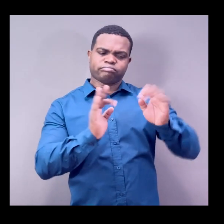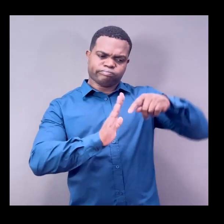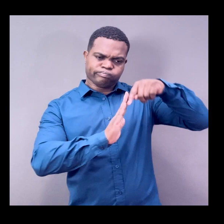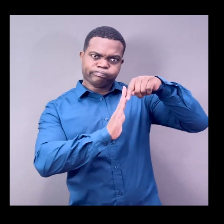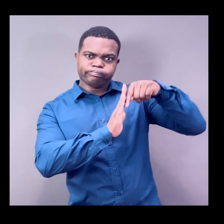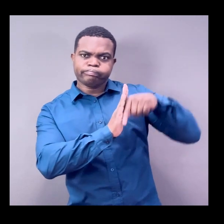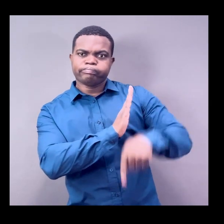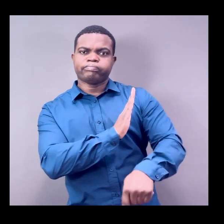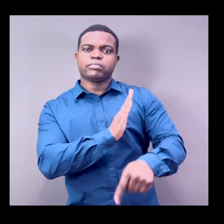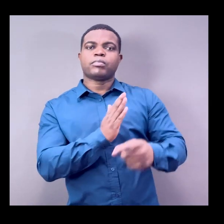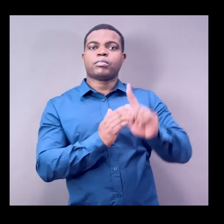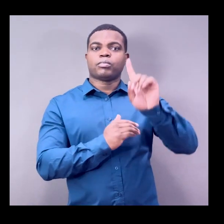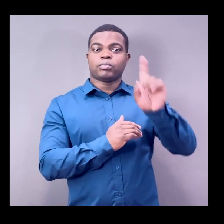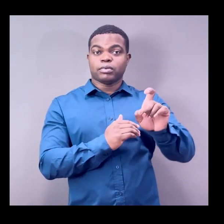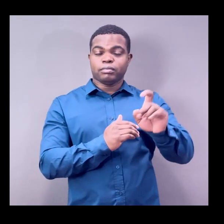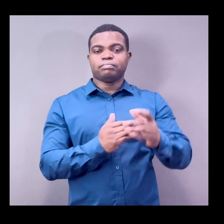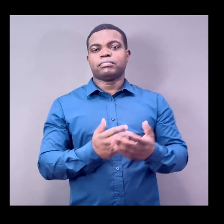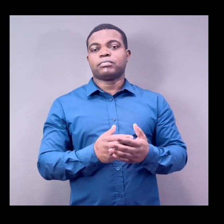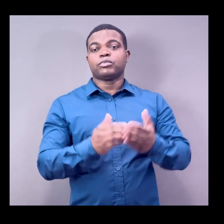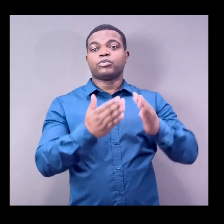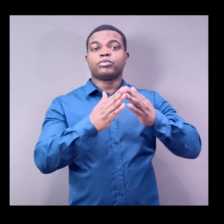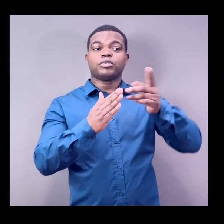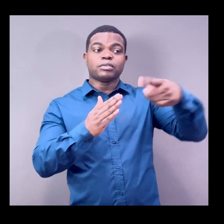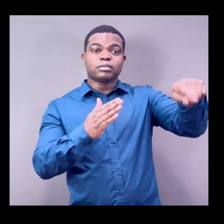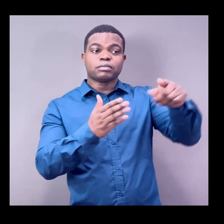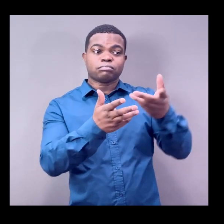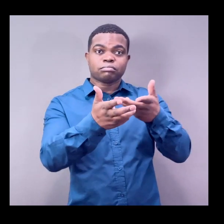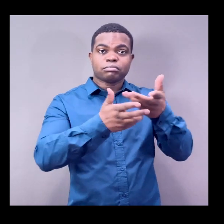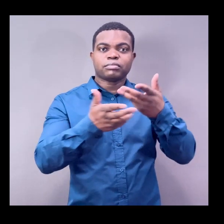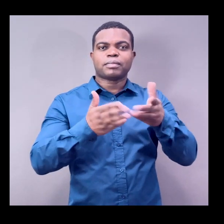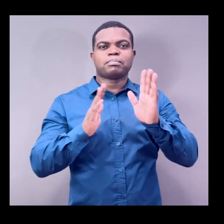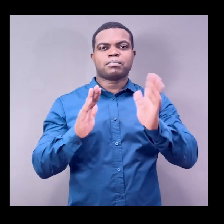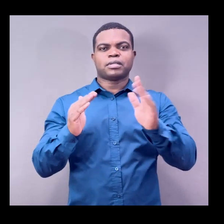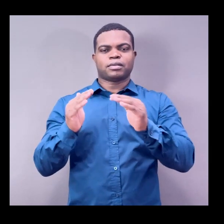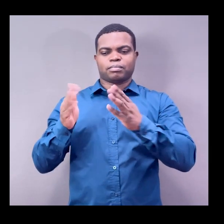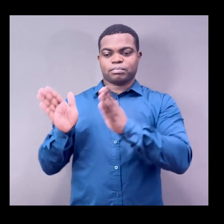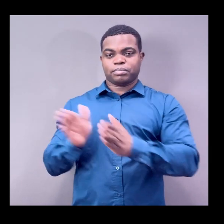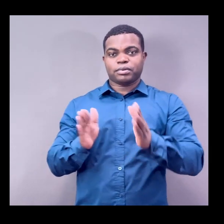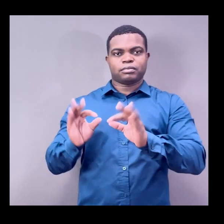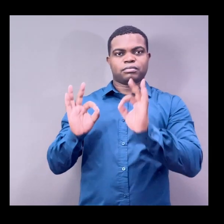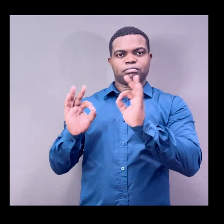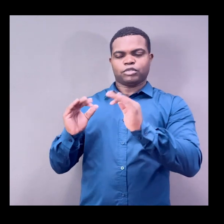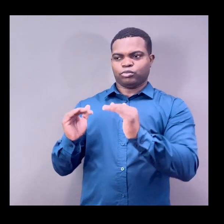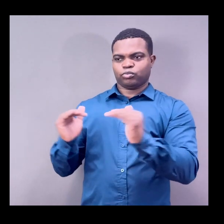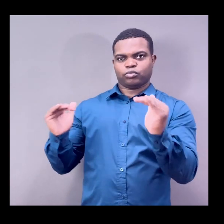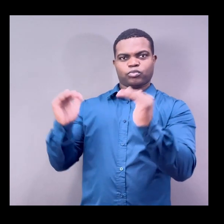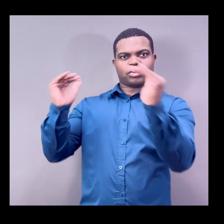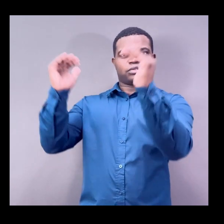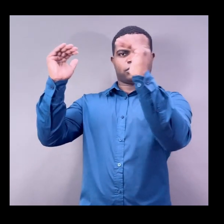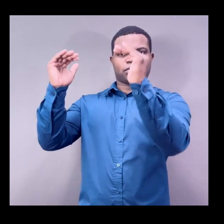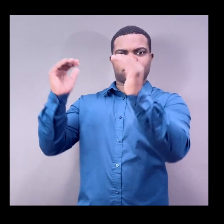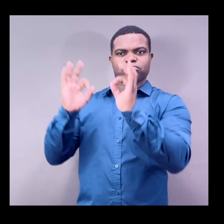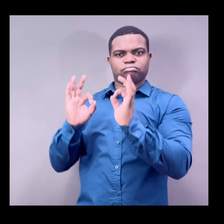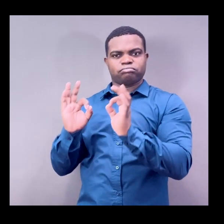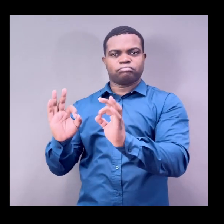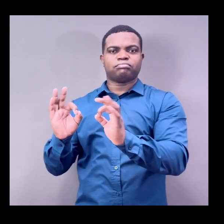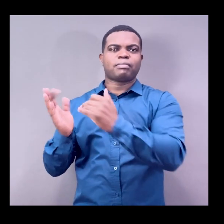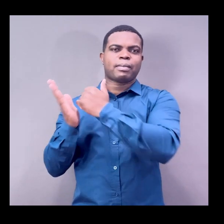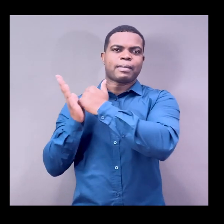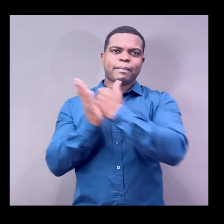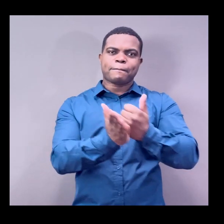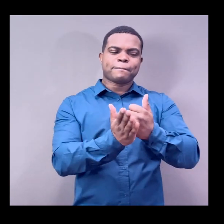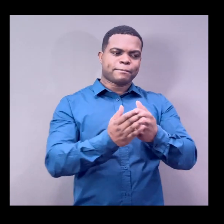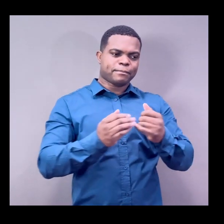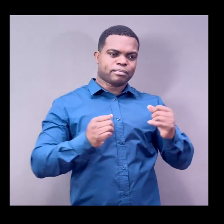engagement plan because when you create a well-structured engagement plan, it will help you to